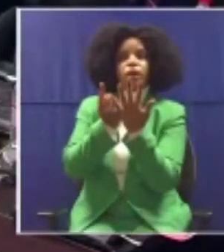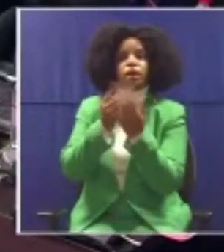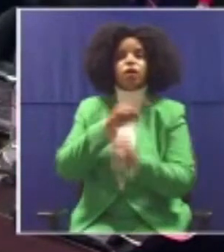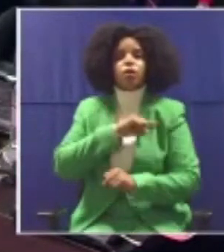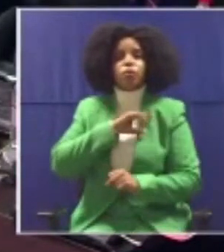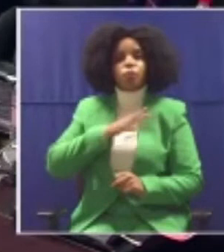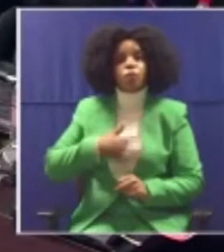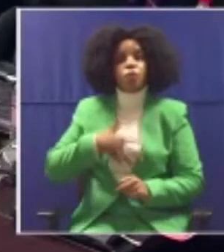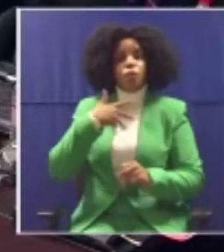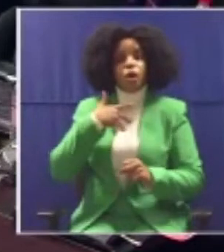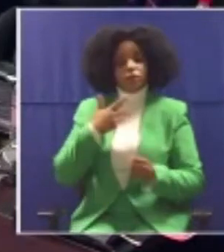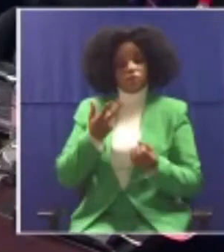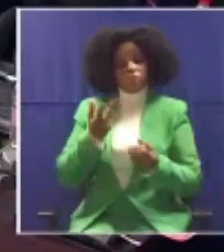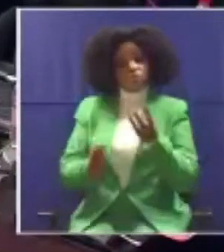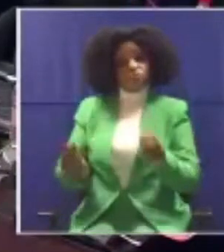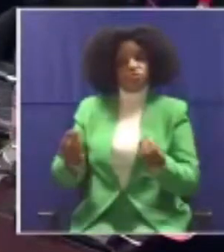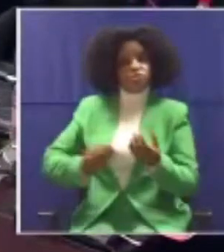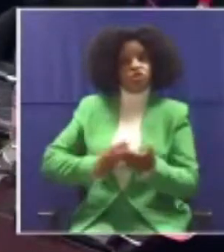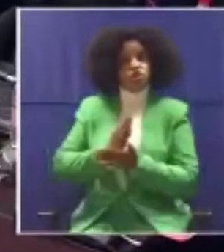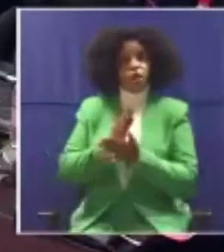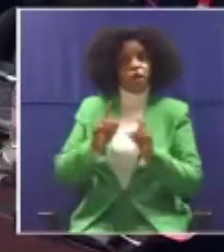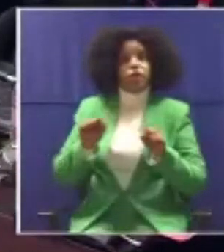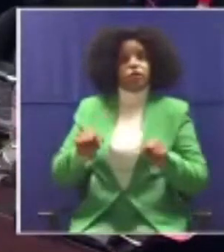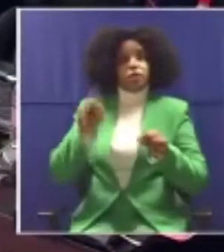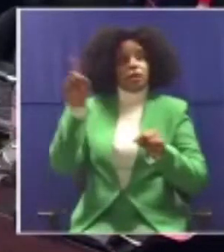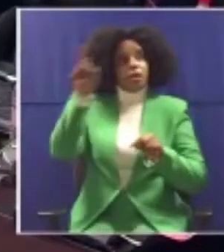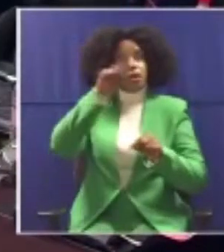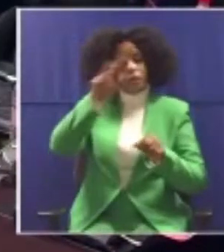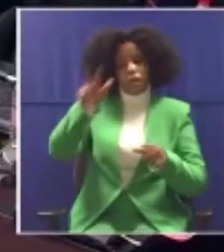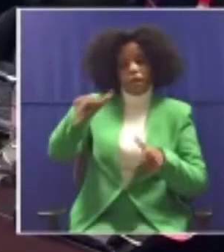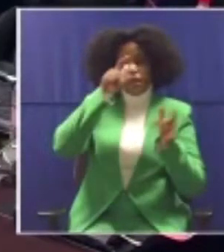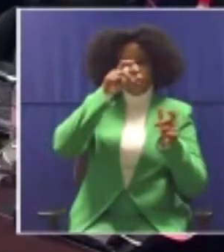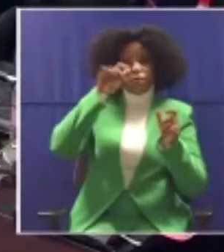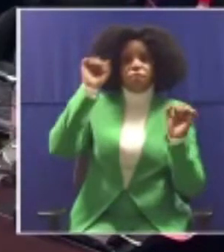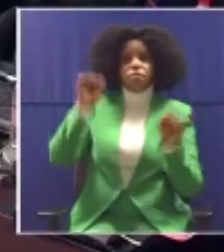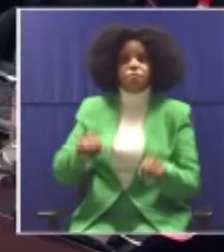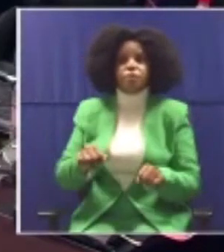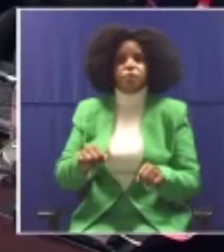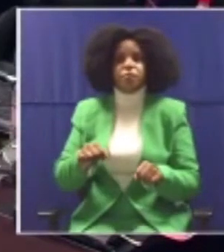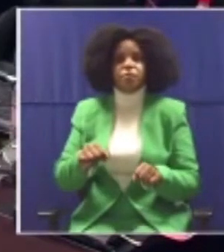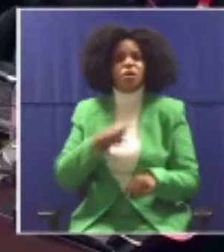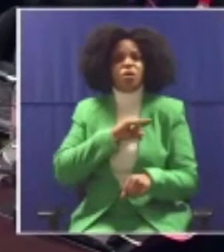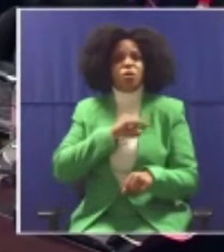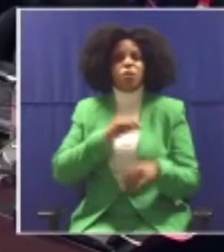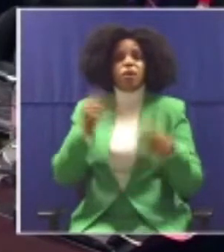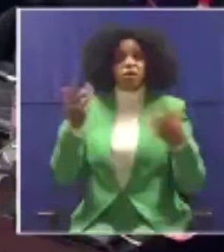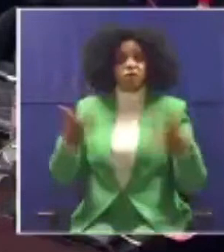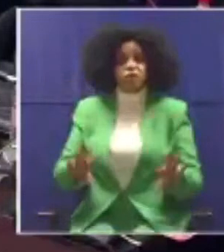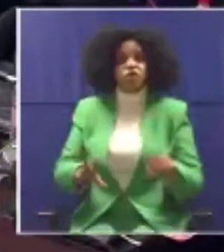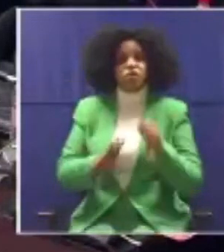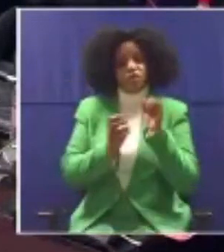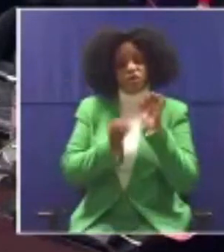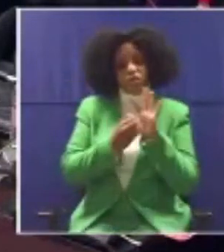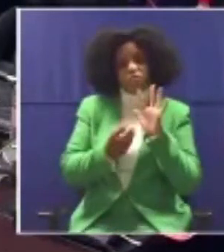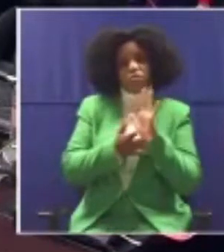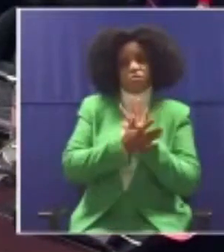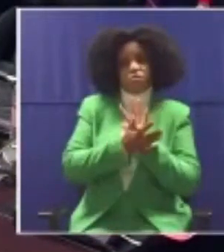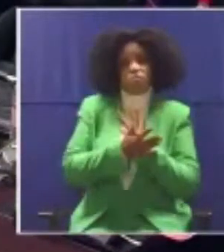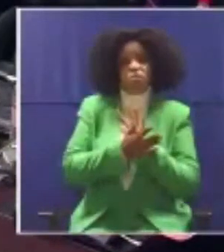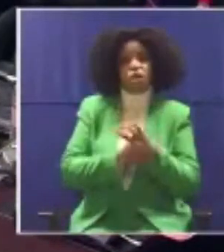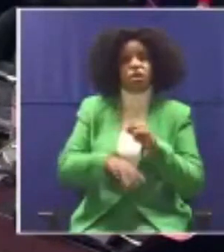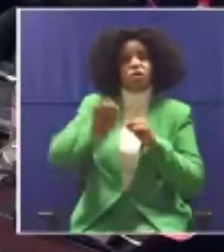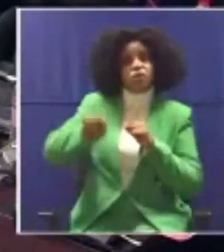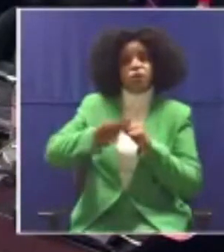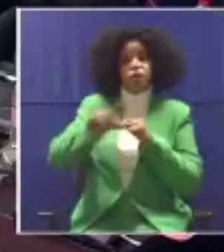of children as articulated in the Constitution of the Republic of South Africa and the Children's Act.